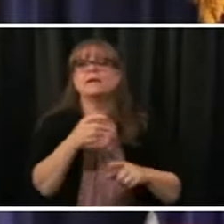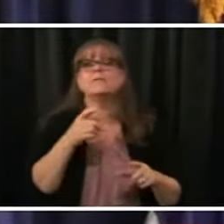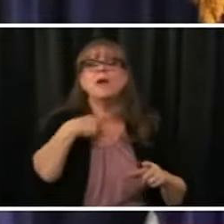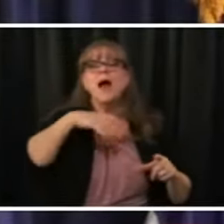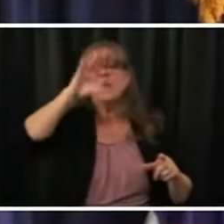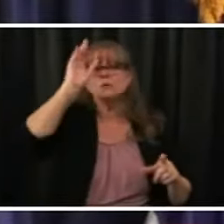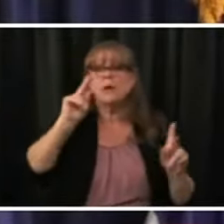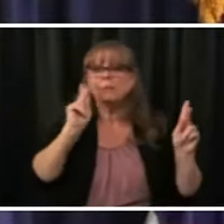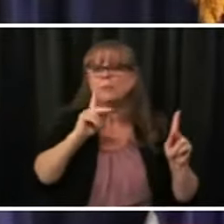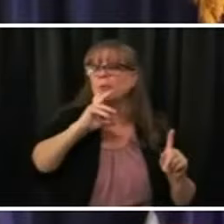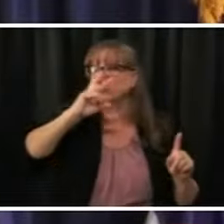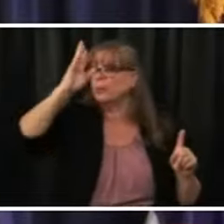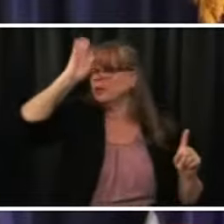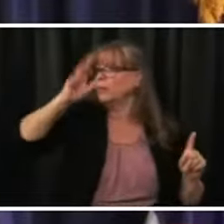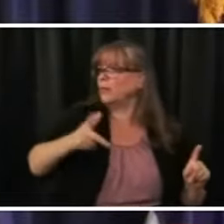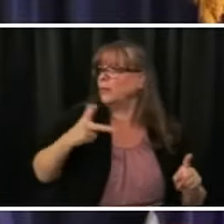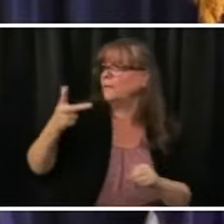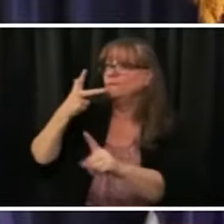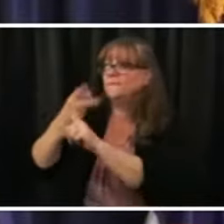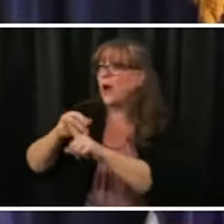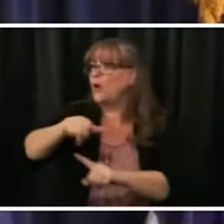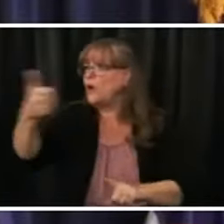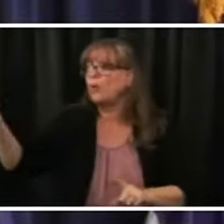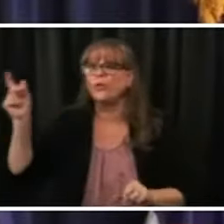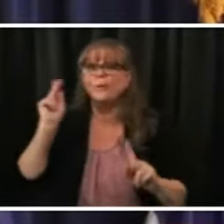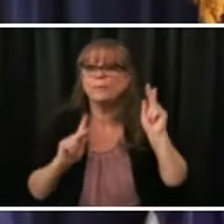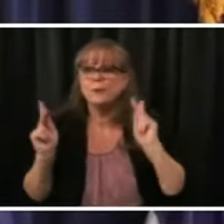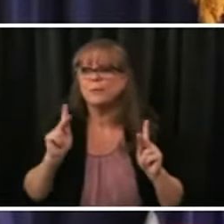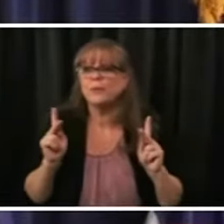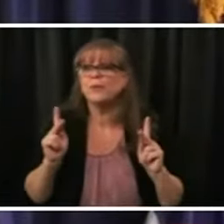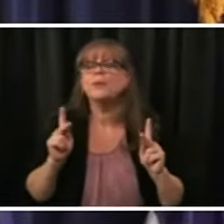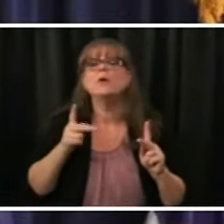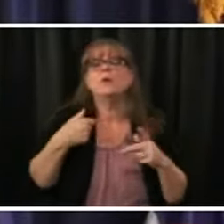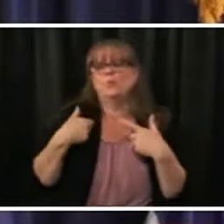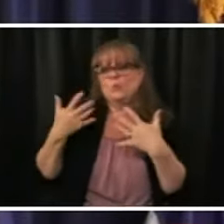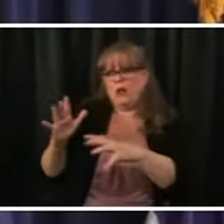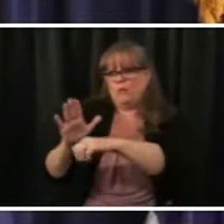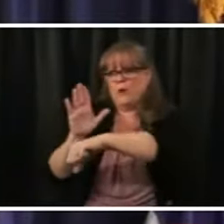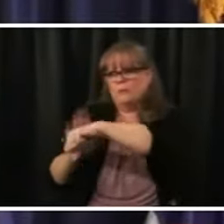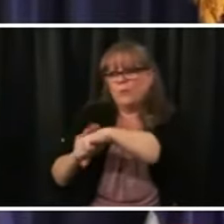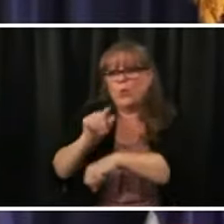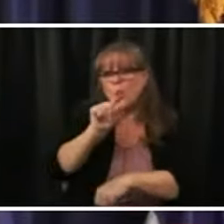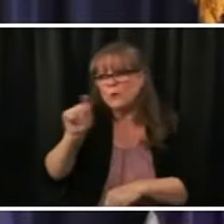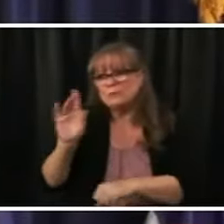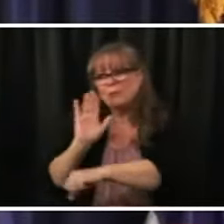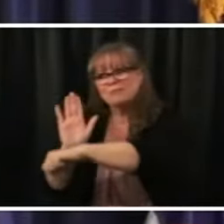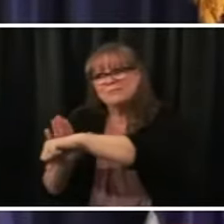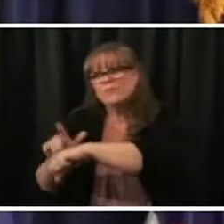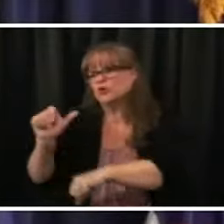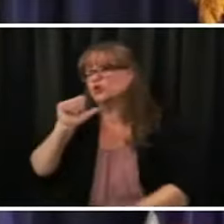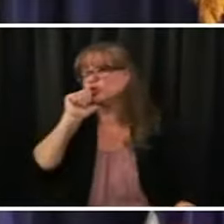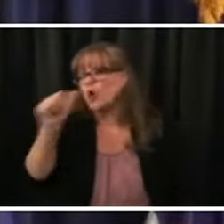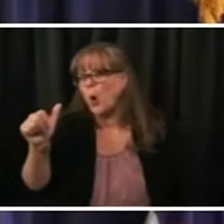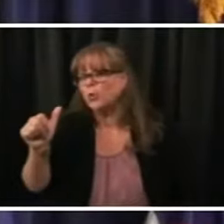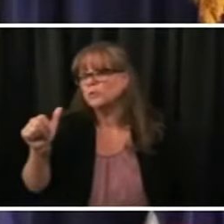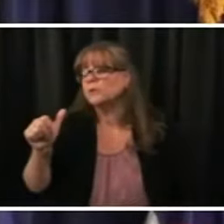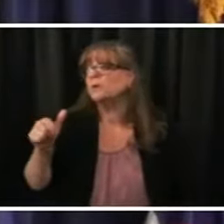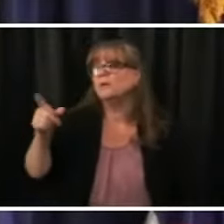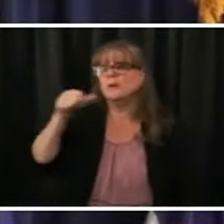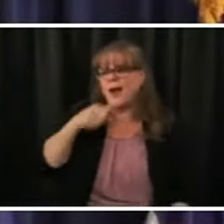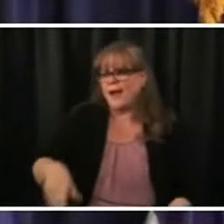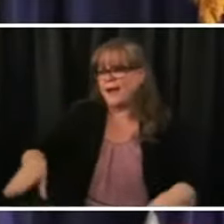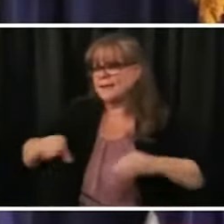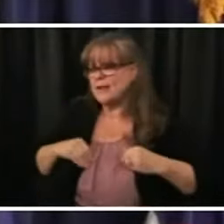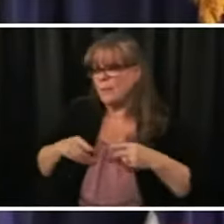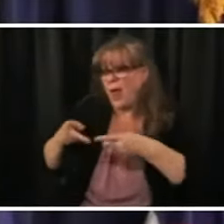along warnings to those involved, but there has been no evidence that we've seen of a systemic violation of those protocols that would warrant